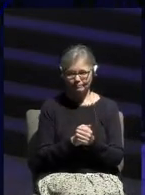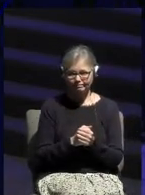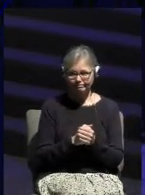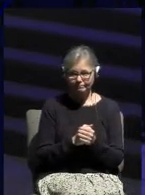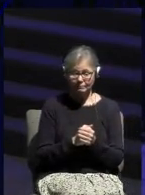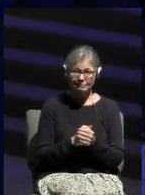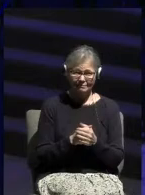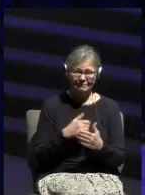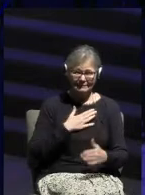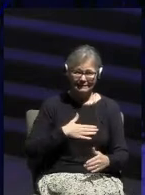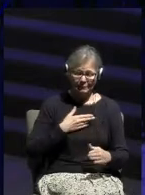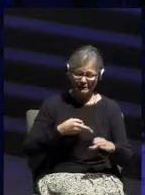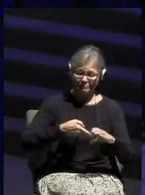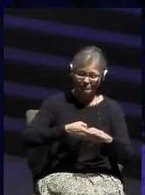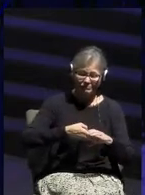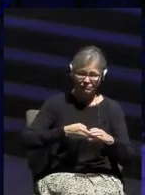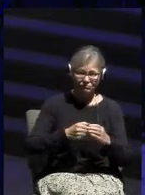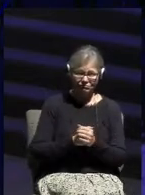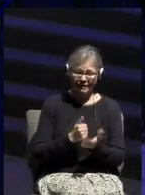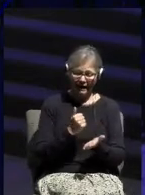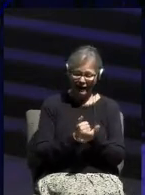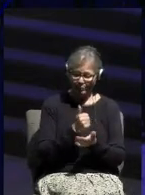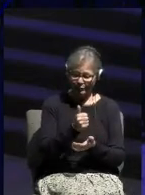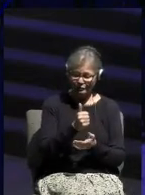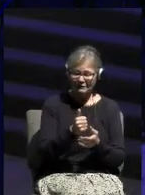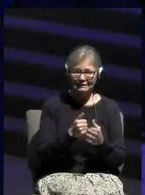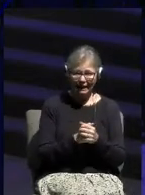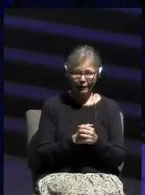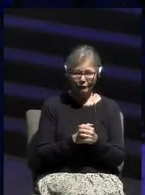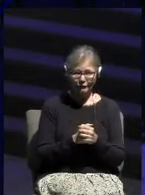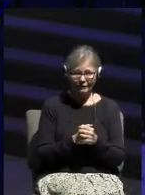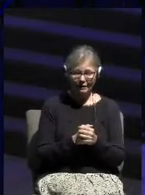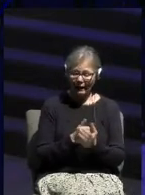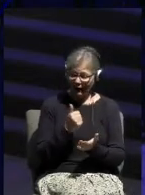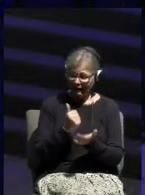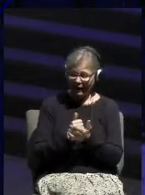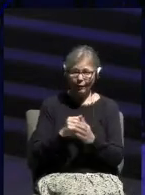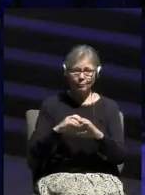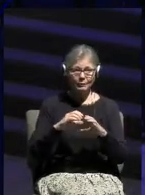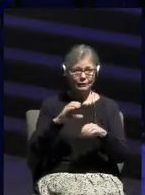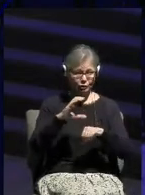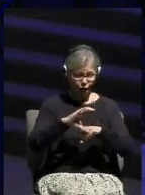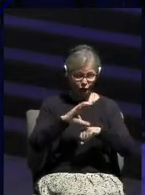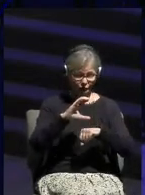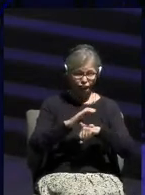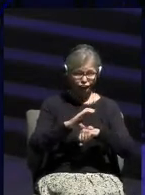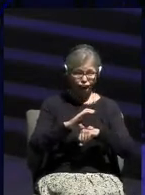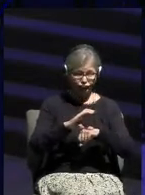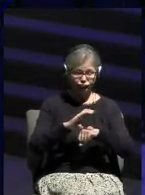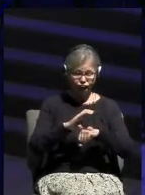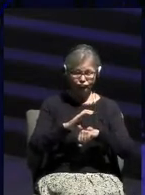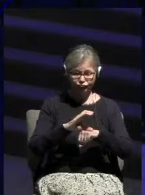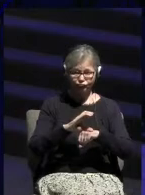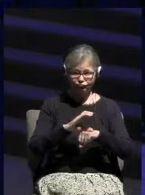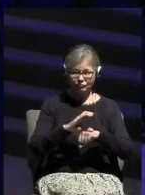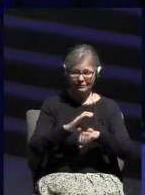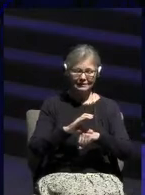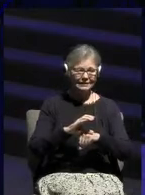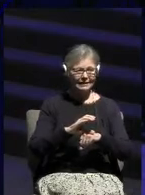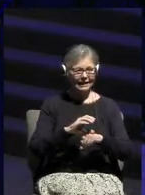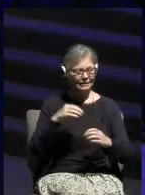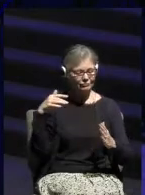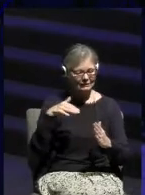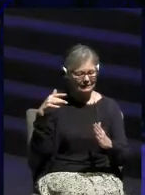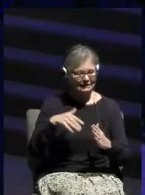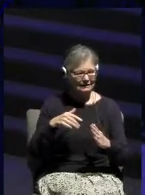your own value and good, but also for the corporate value that we get as a body as we move together through the Word of